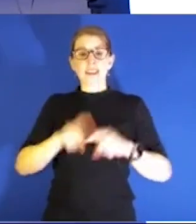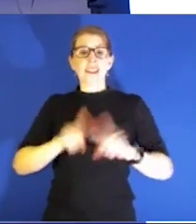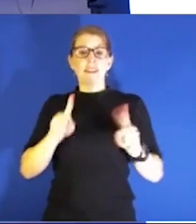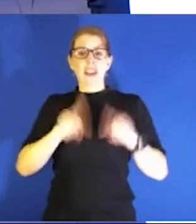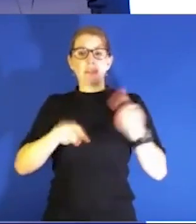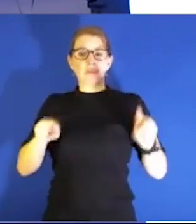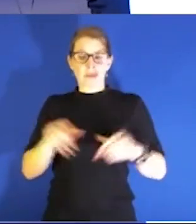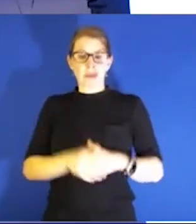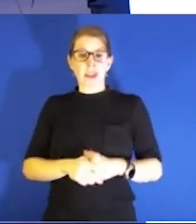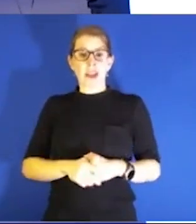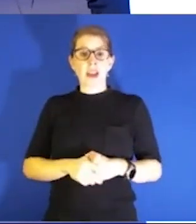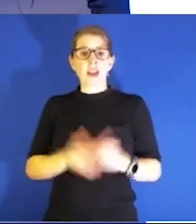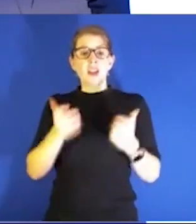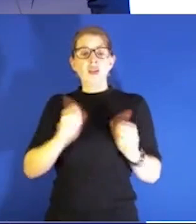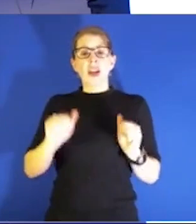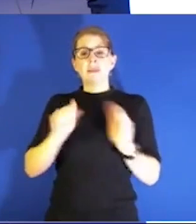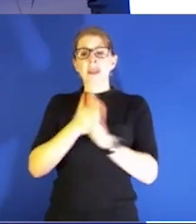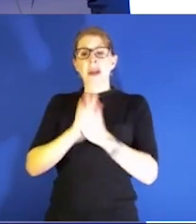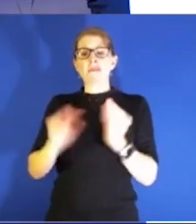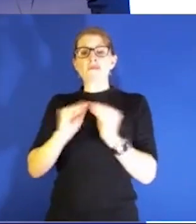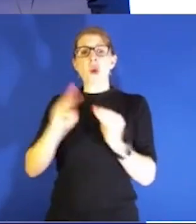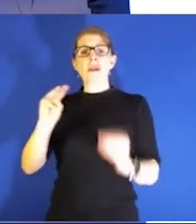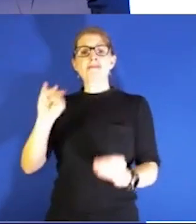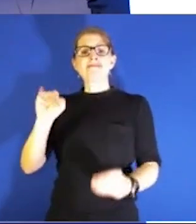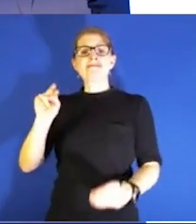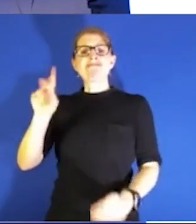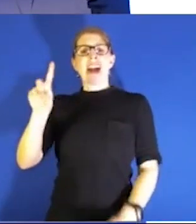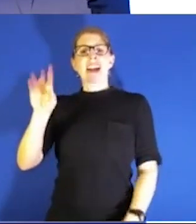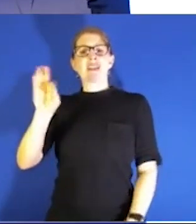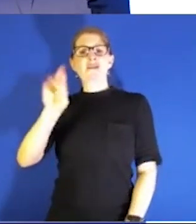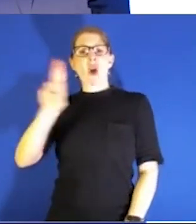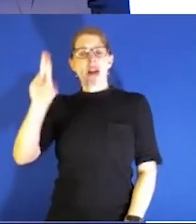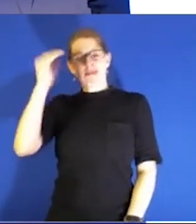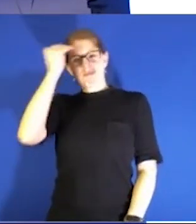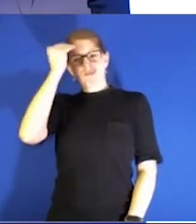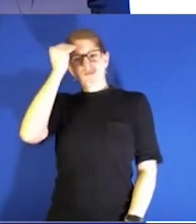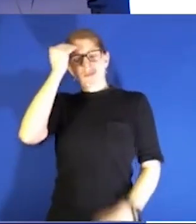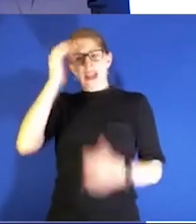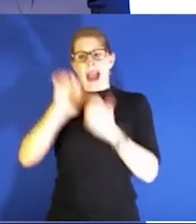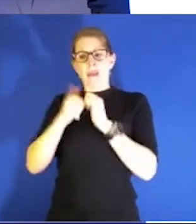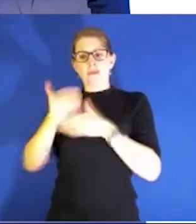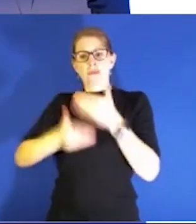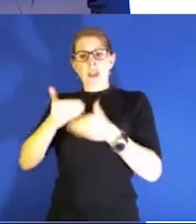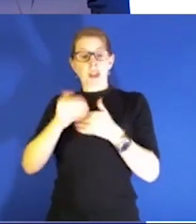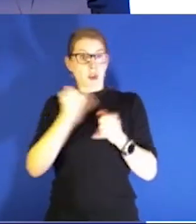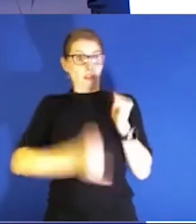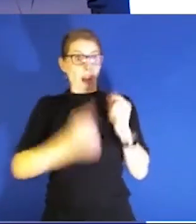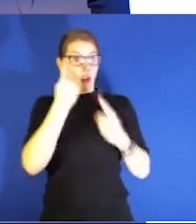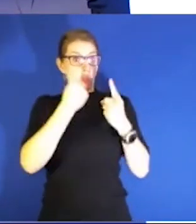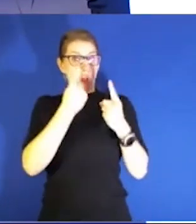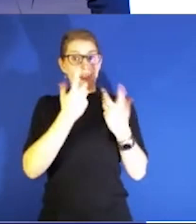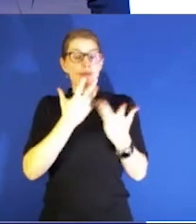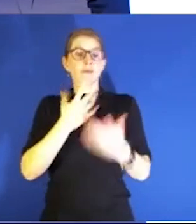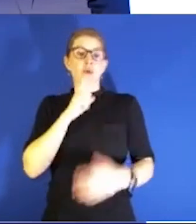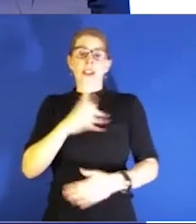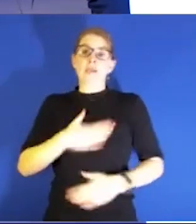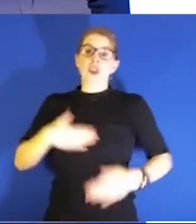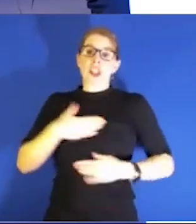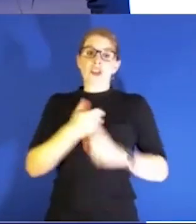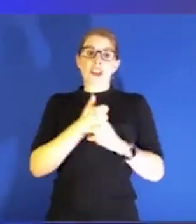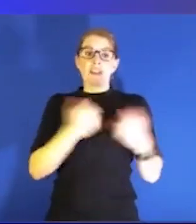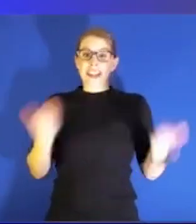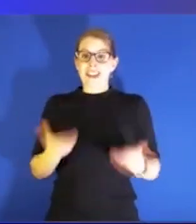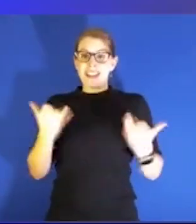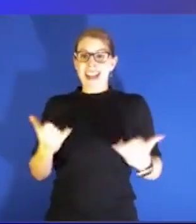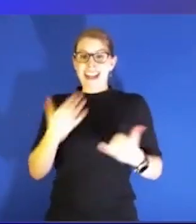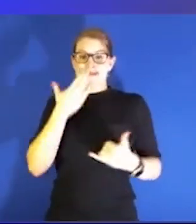we navigate through these tough times in life. We appreciate it. Just some final thoughts. What would you like us to know? We really appreciate you being here today, by the way. Thank you. I